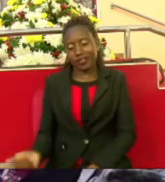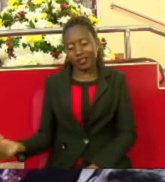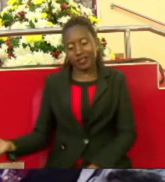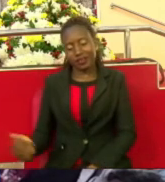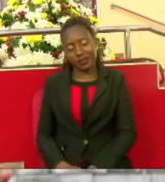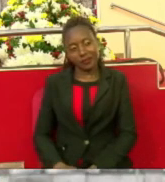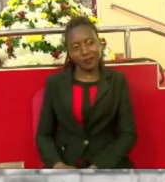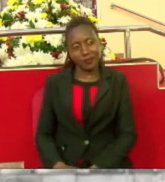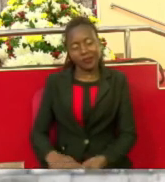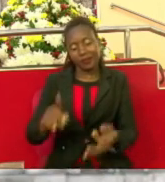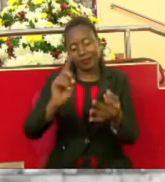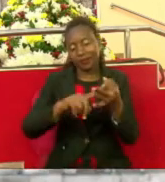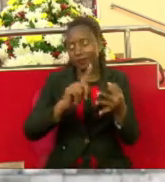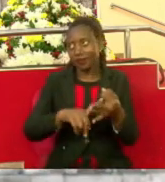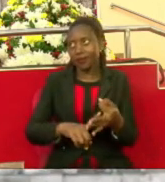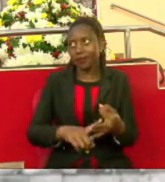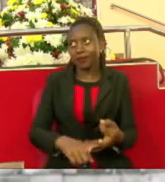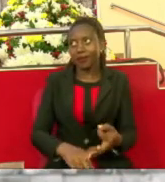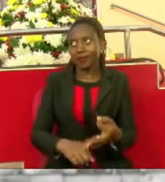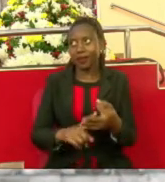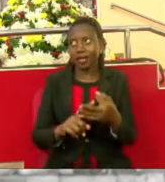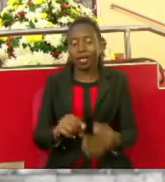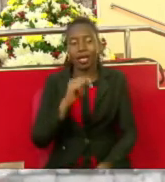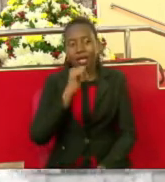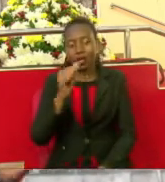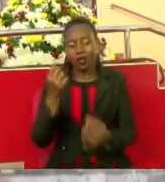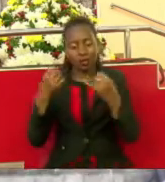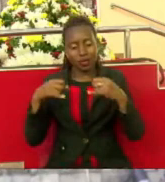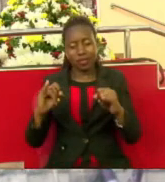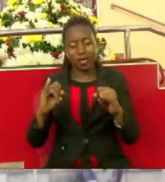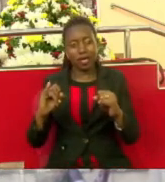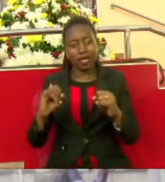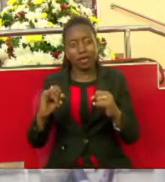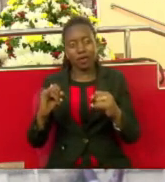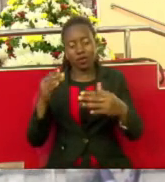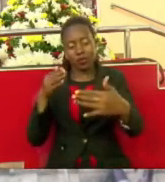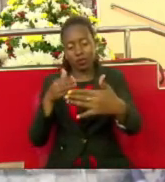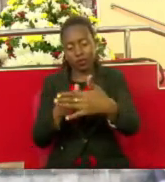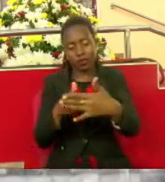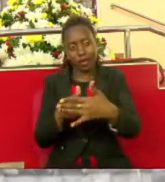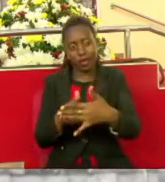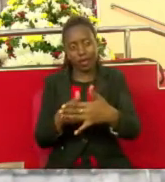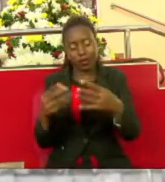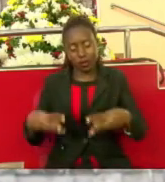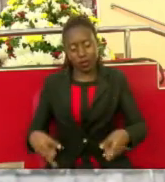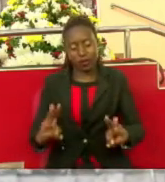Point number three, we must not attempt to put barriers in their path to Christ.